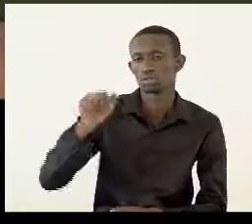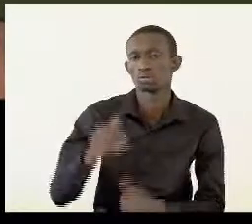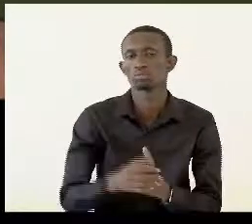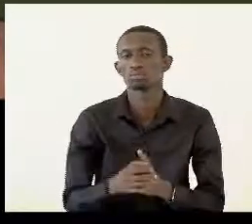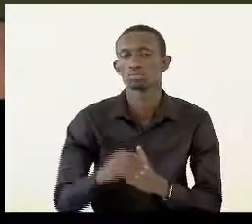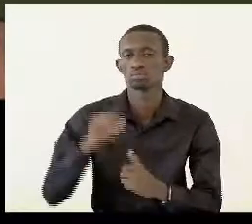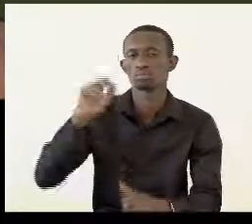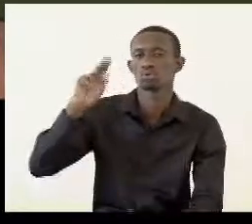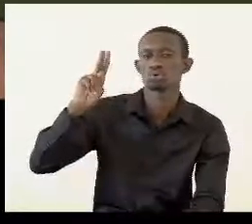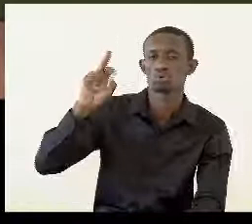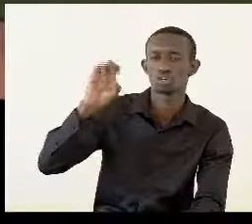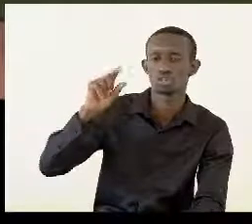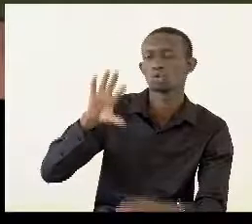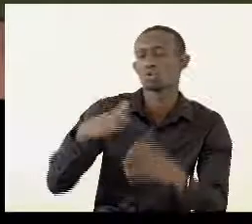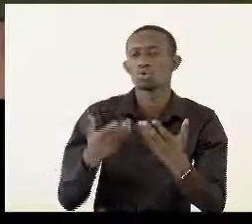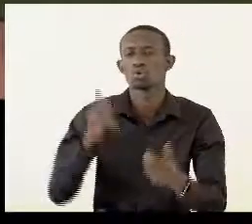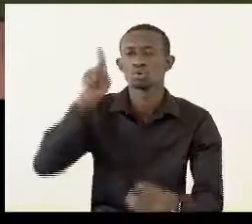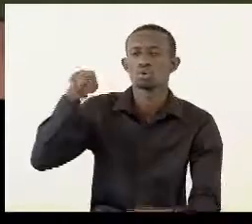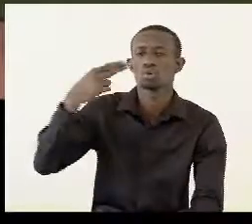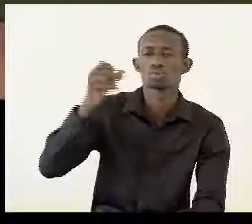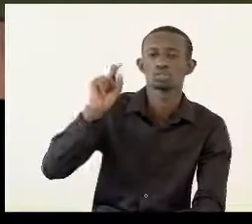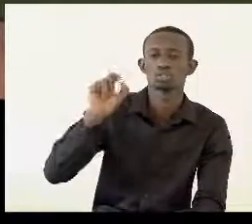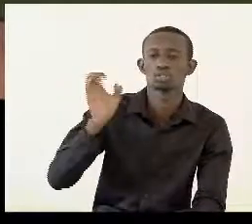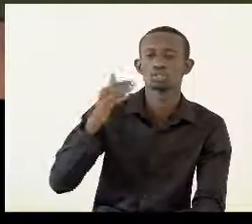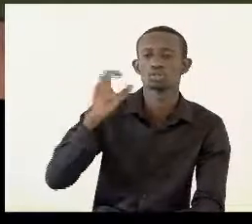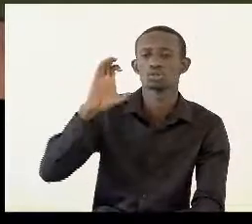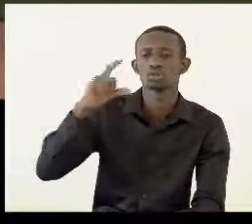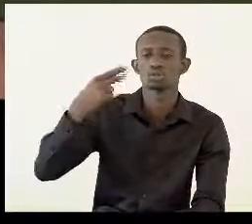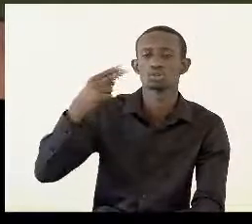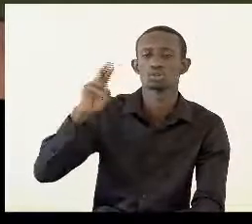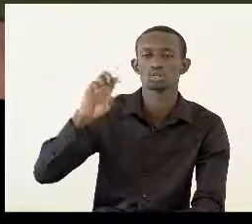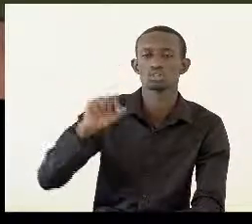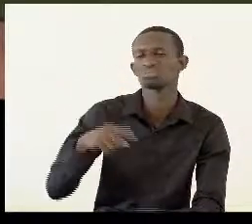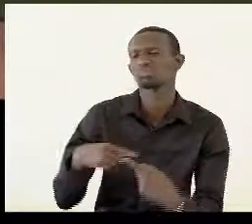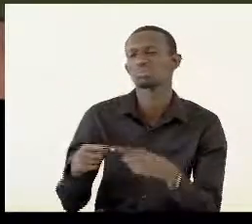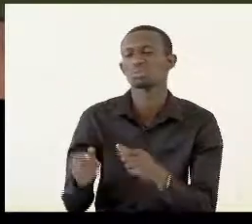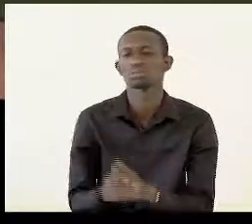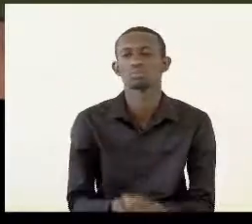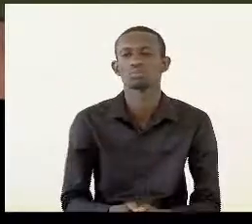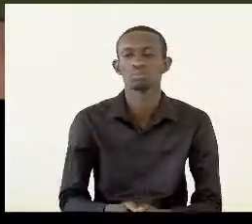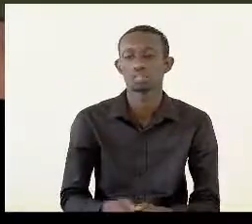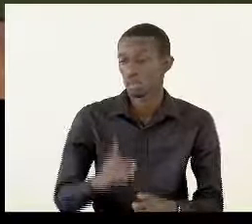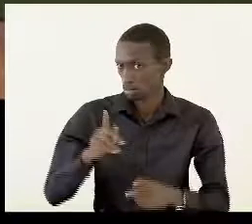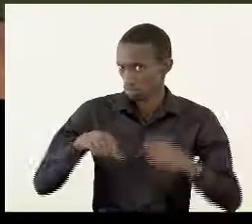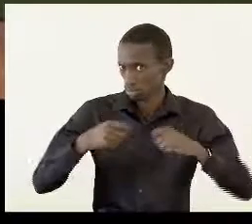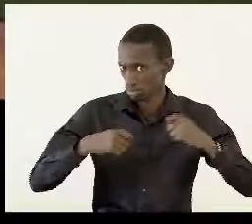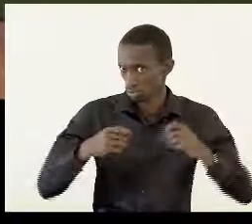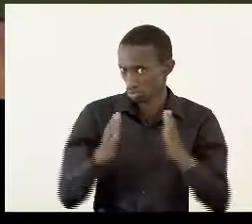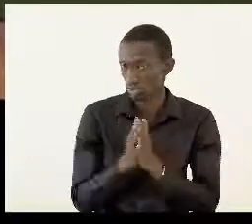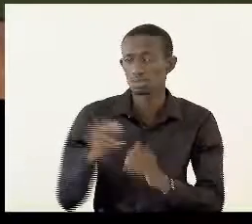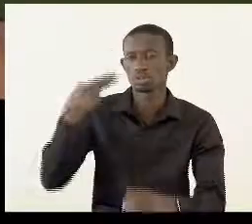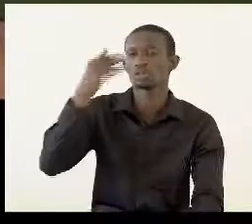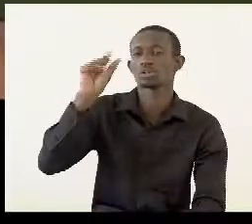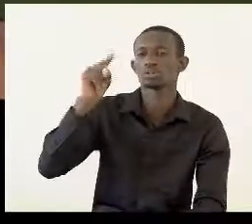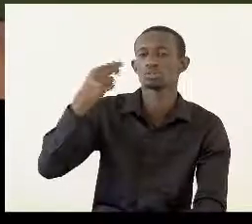You can have potassium fluoride, potassium chloride, and so on. They also react with hydrogen.